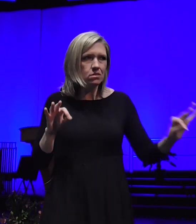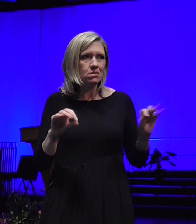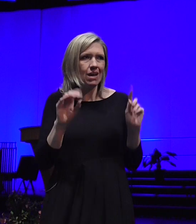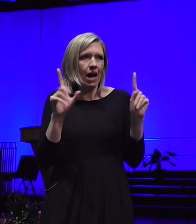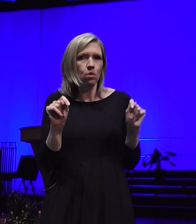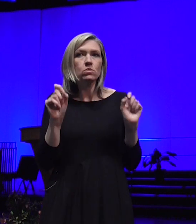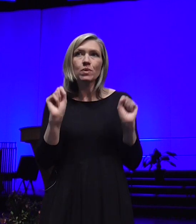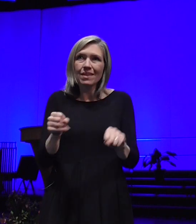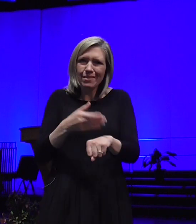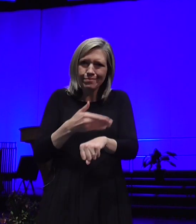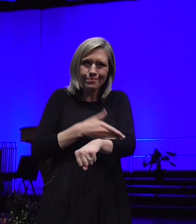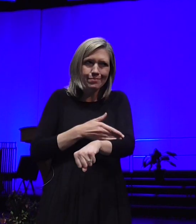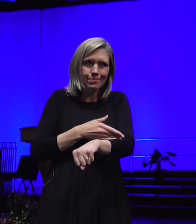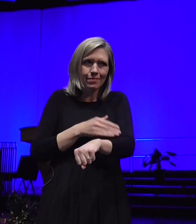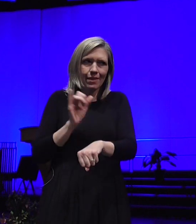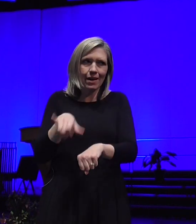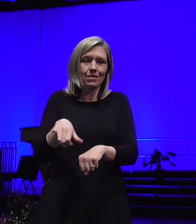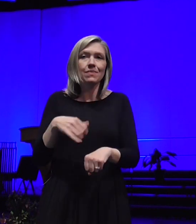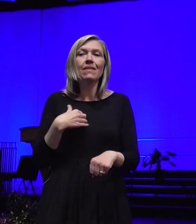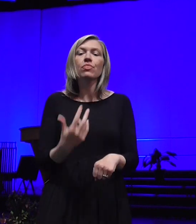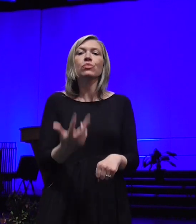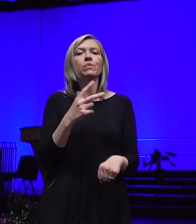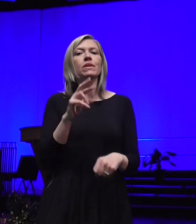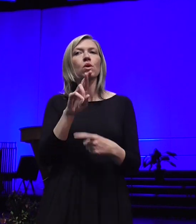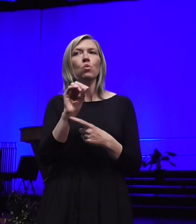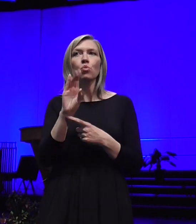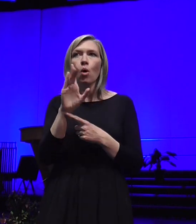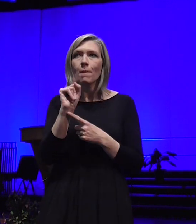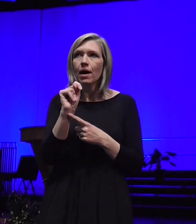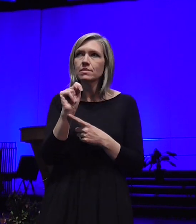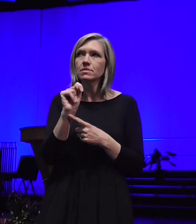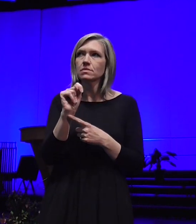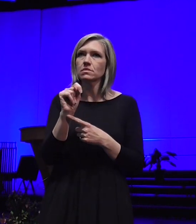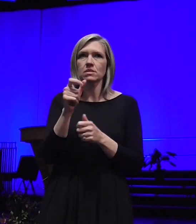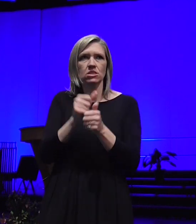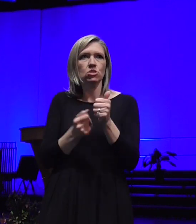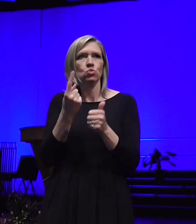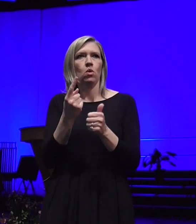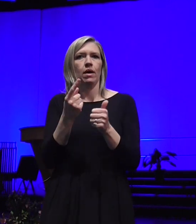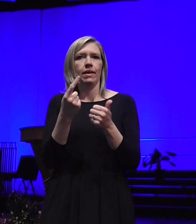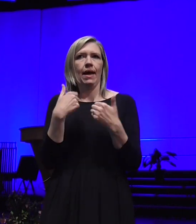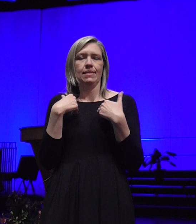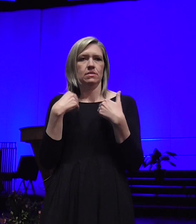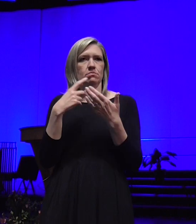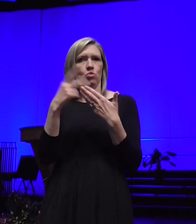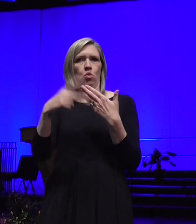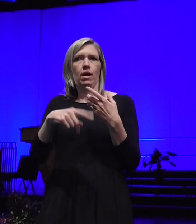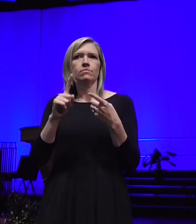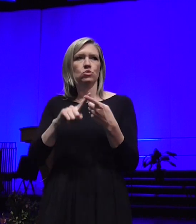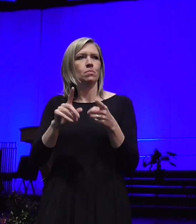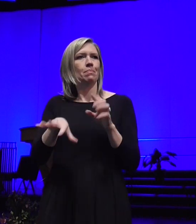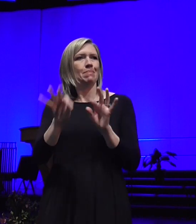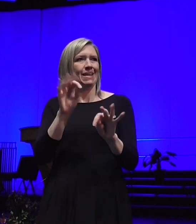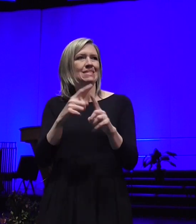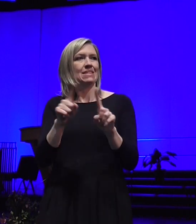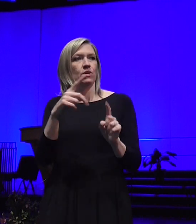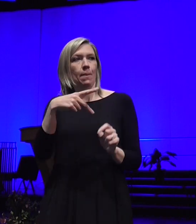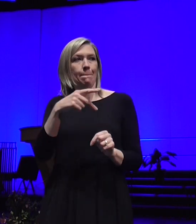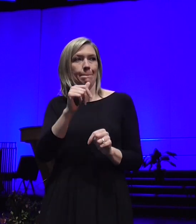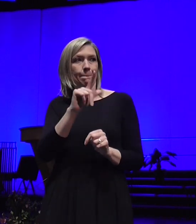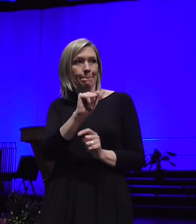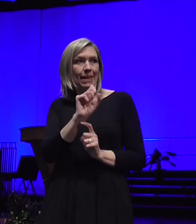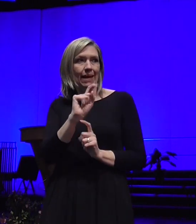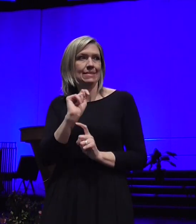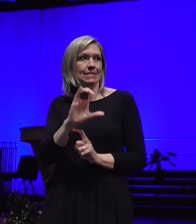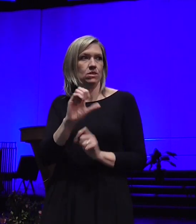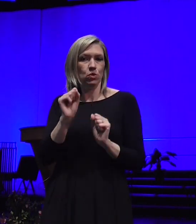efficient. They got 3 robots in there, each programmed to pick out a different kind of plastic. We could stand right next to where they were